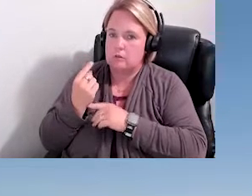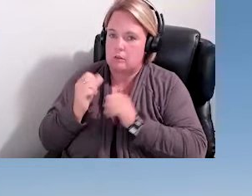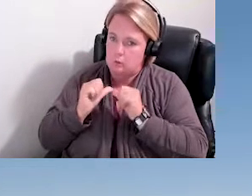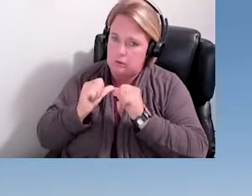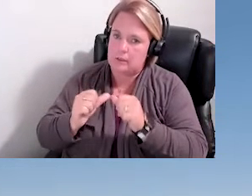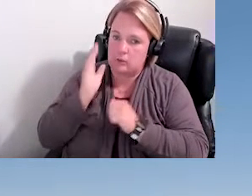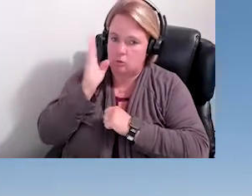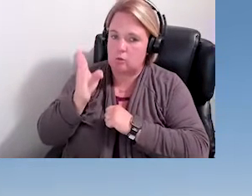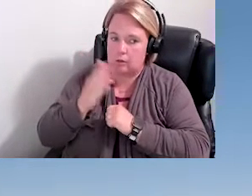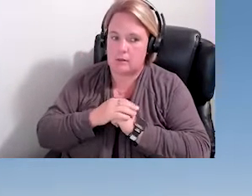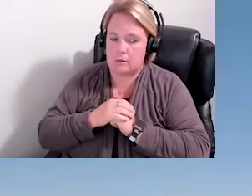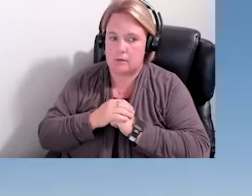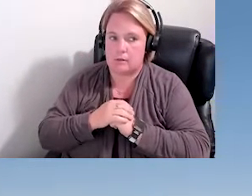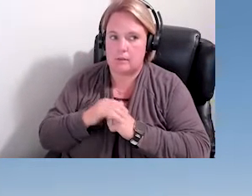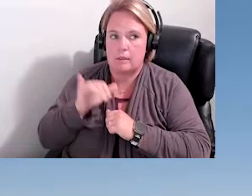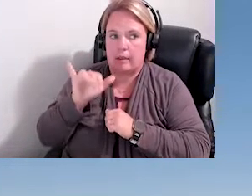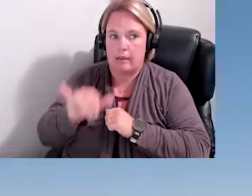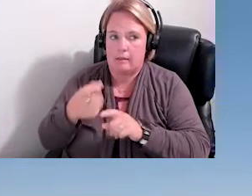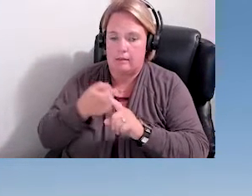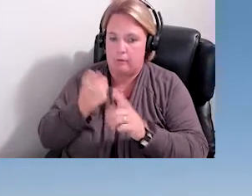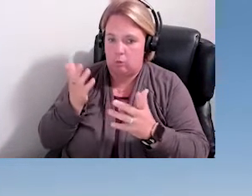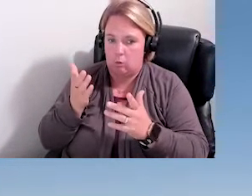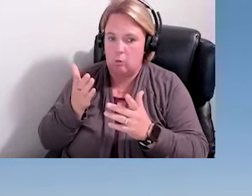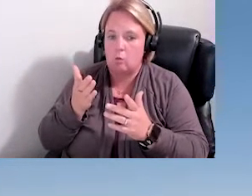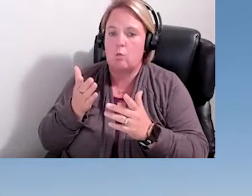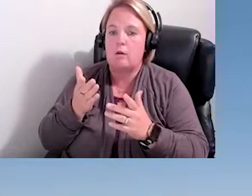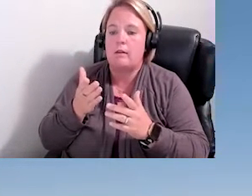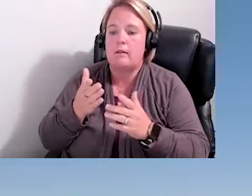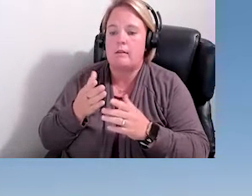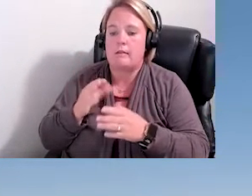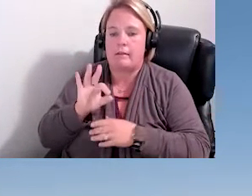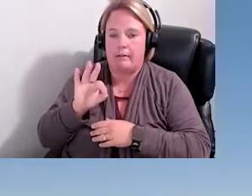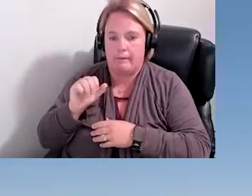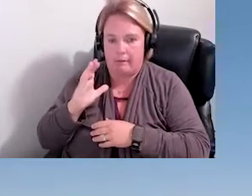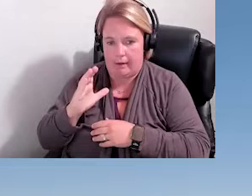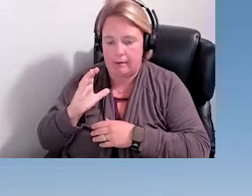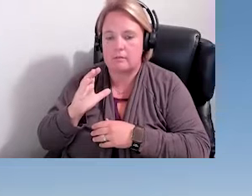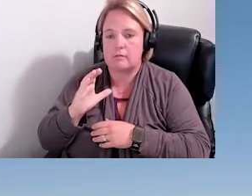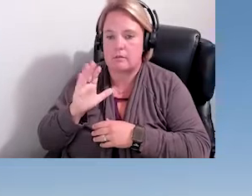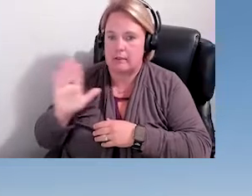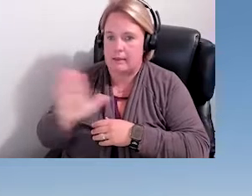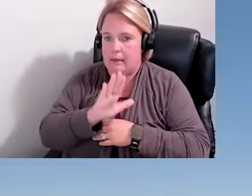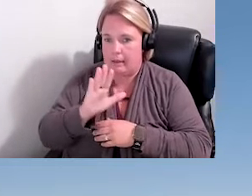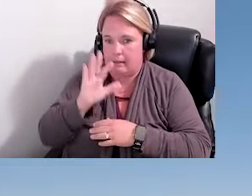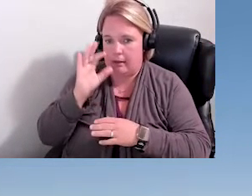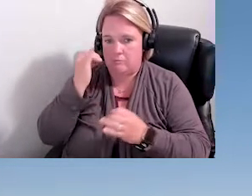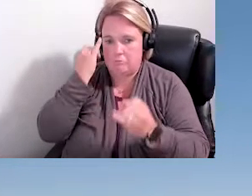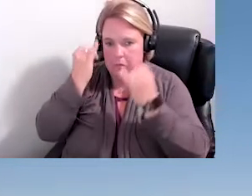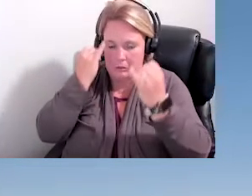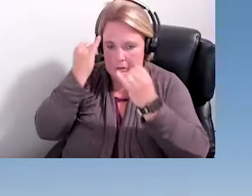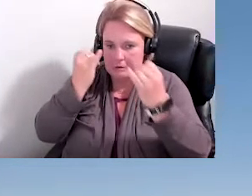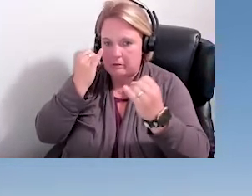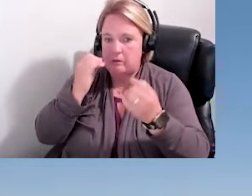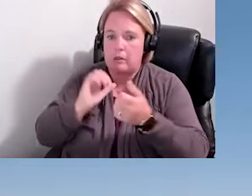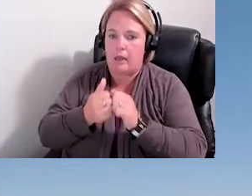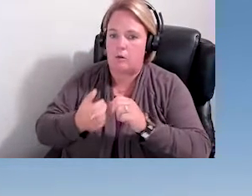that. That came from working with instructional faculty and getting their input in terms of what needs to